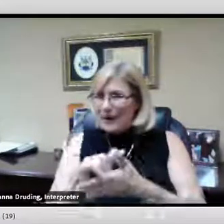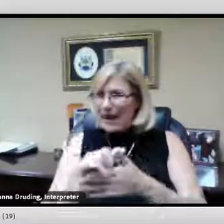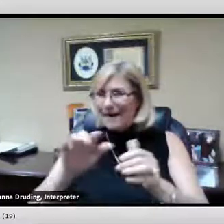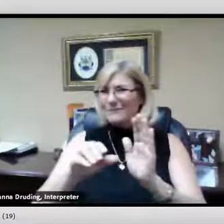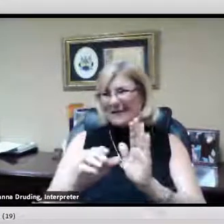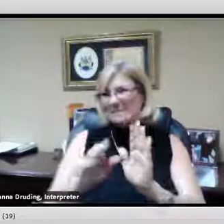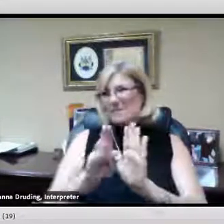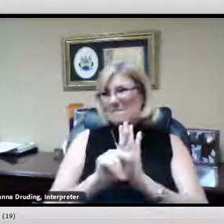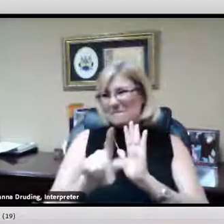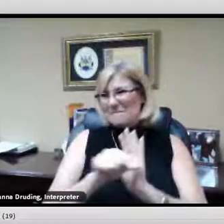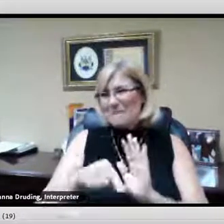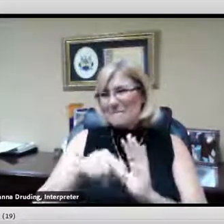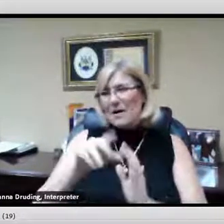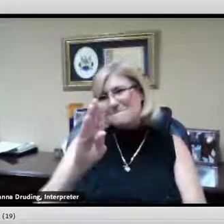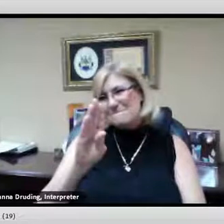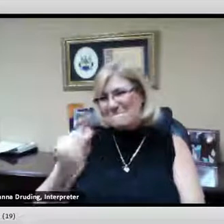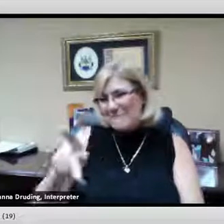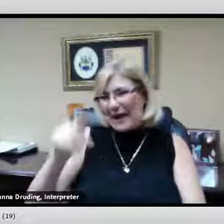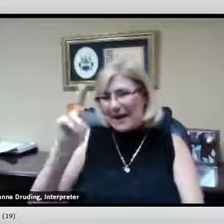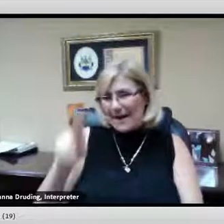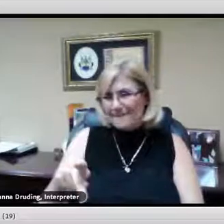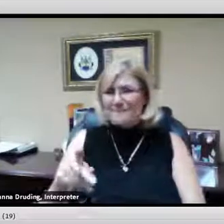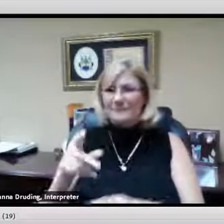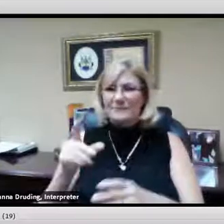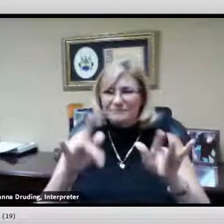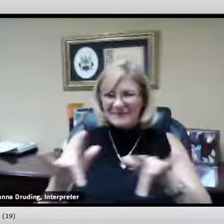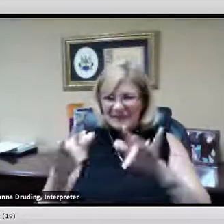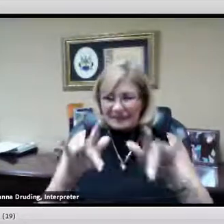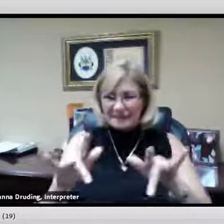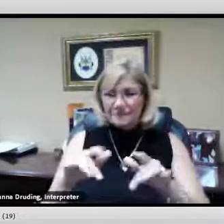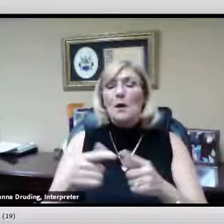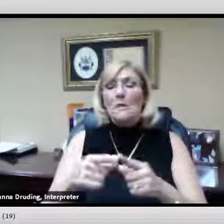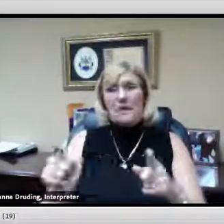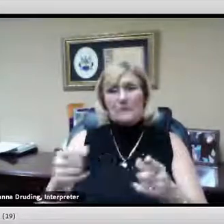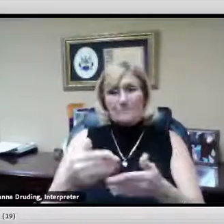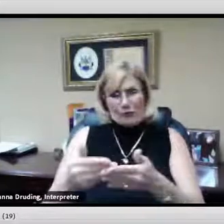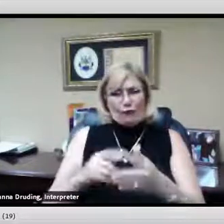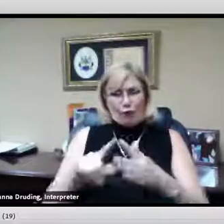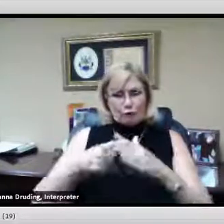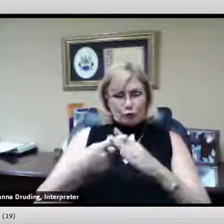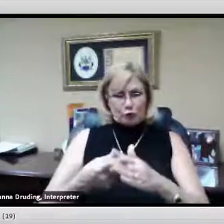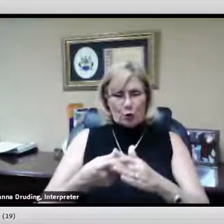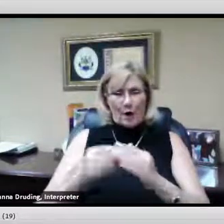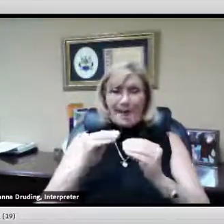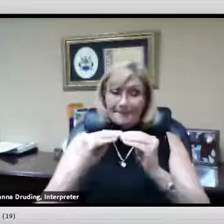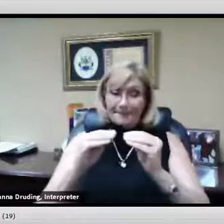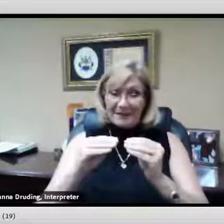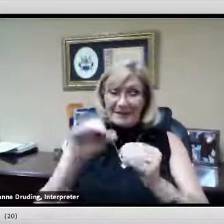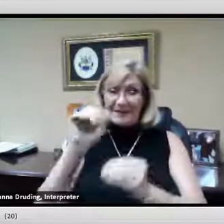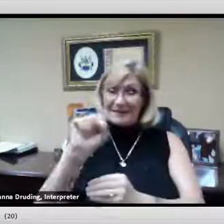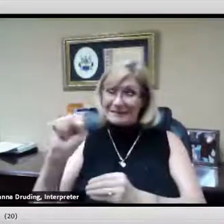tapes, but it definitely was part of my job when I started in this position. Maintenance of SSL